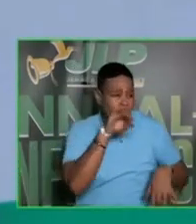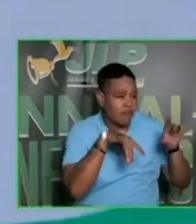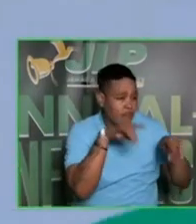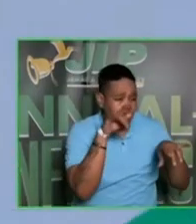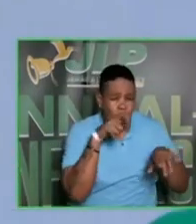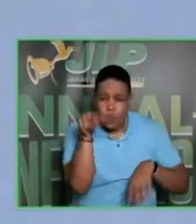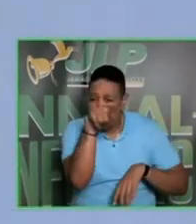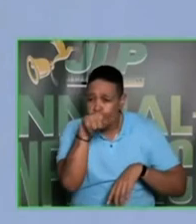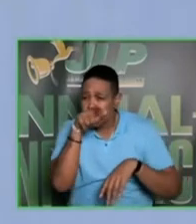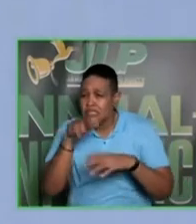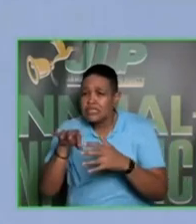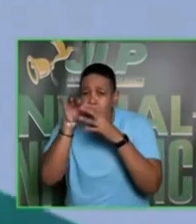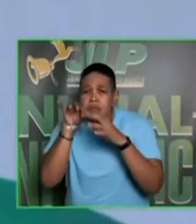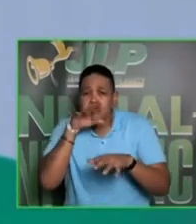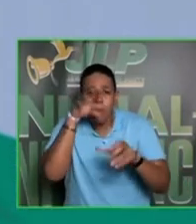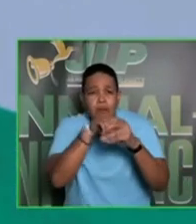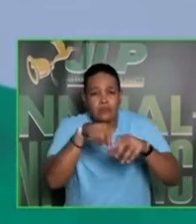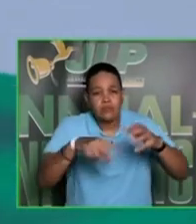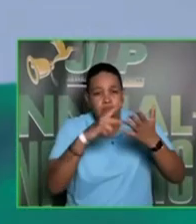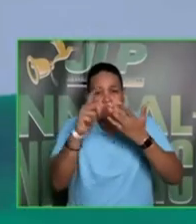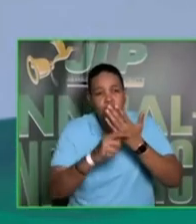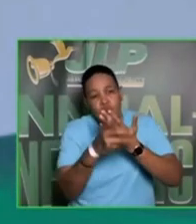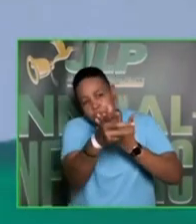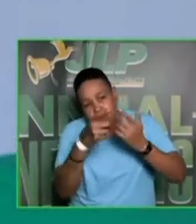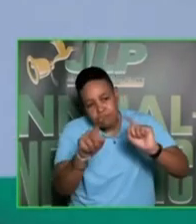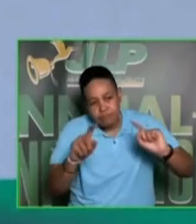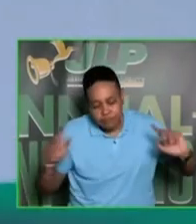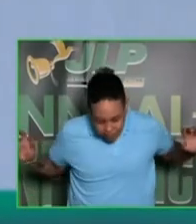to participate in this program.